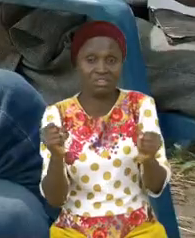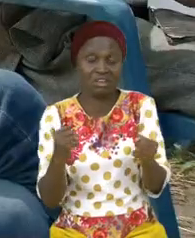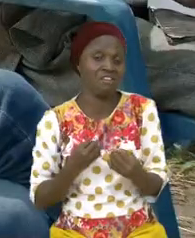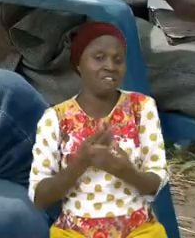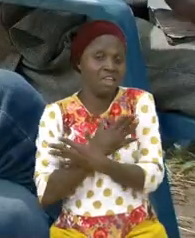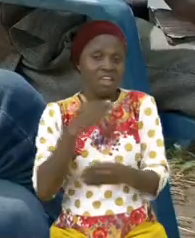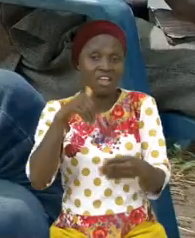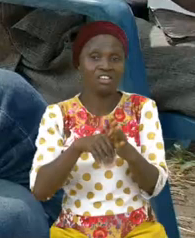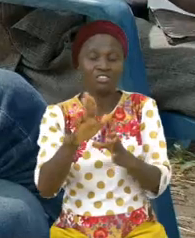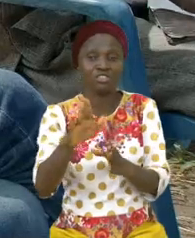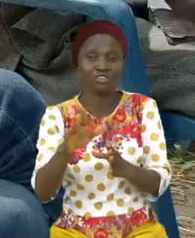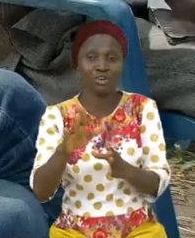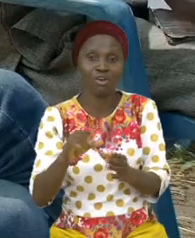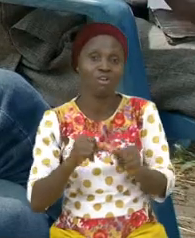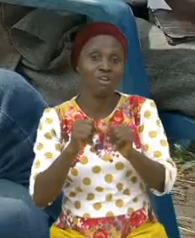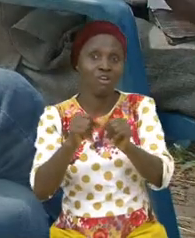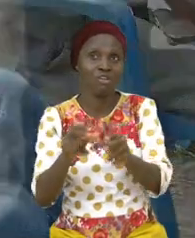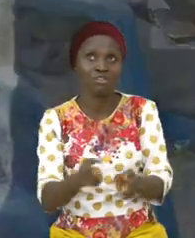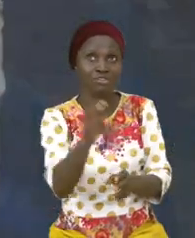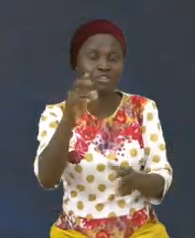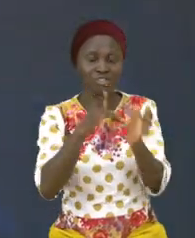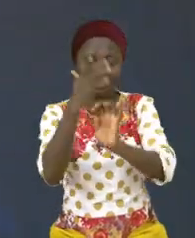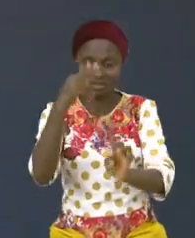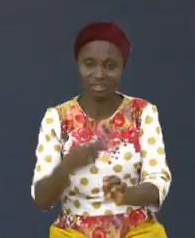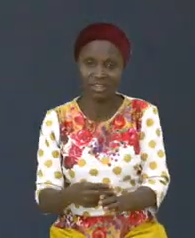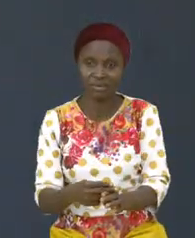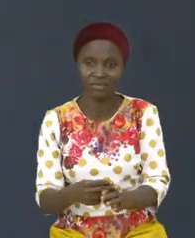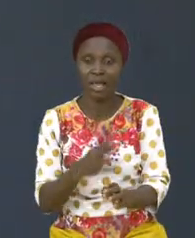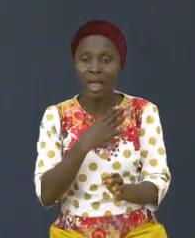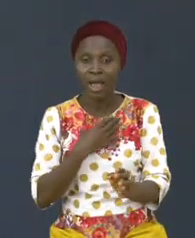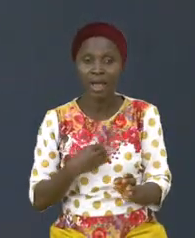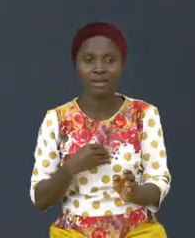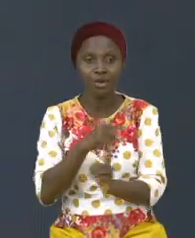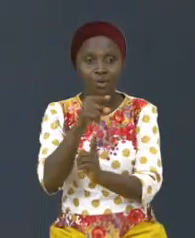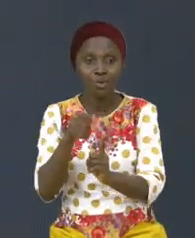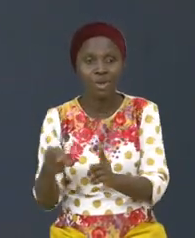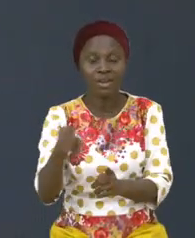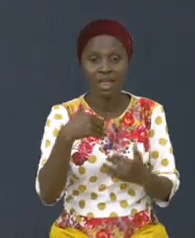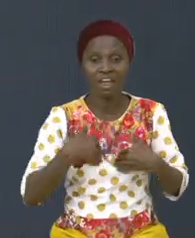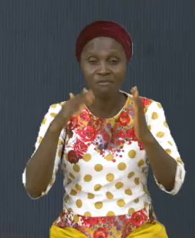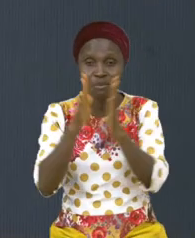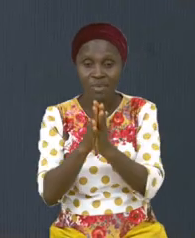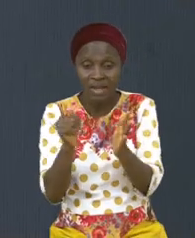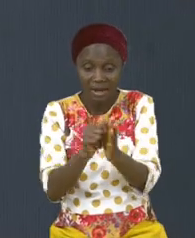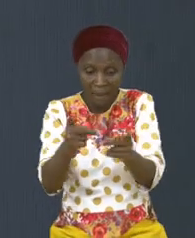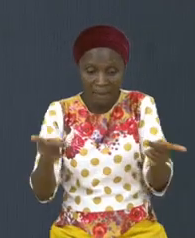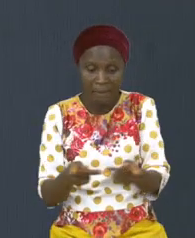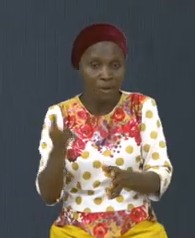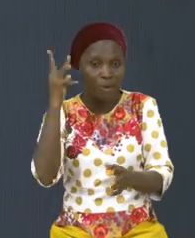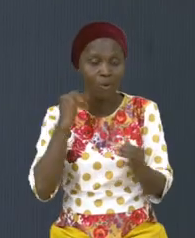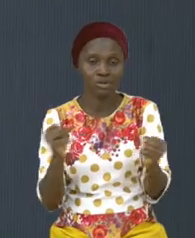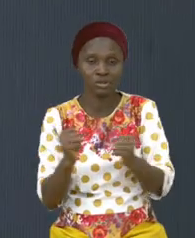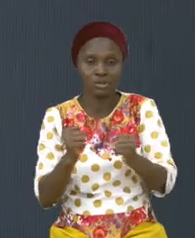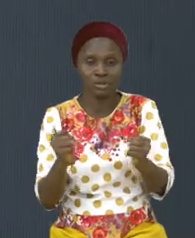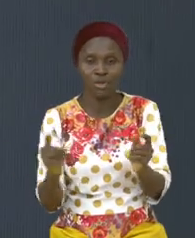upward journey. And when they had prayed, the place was shaking where they were